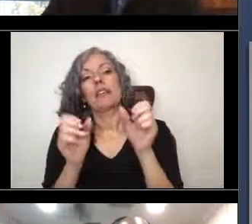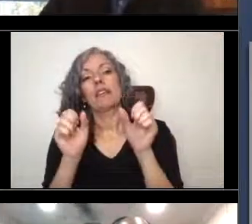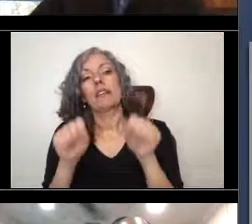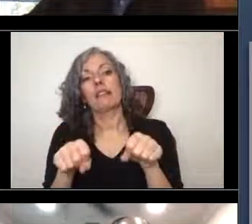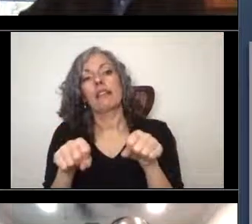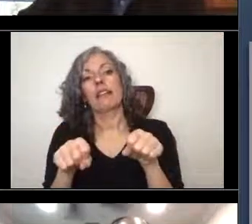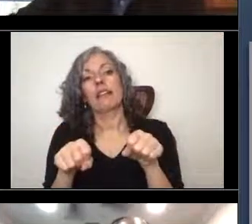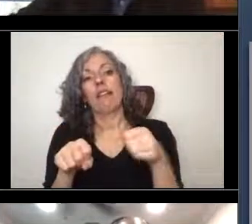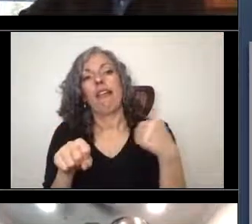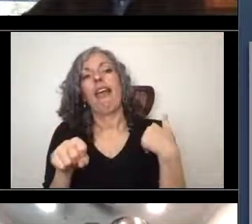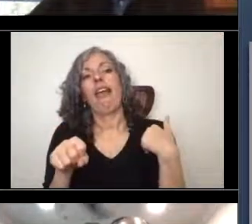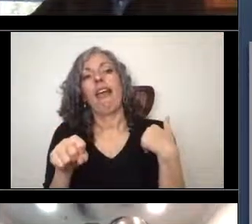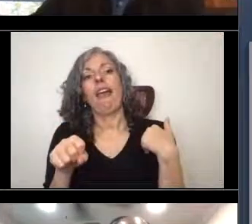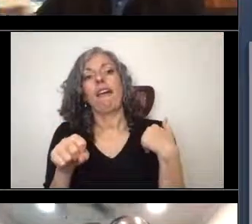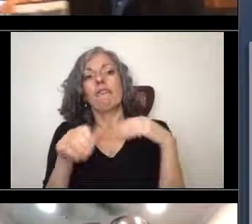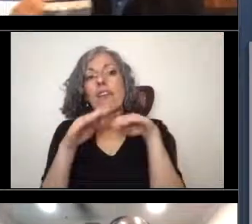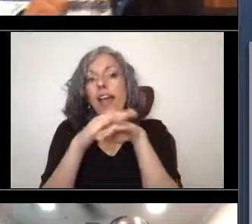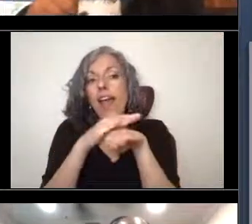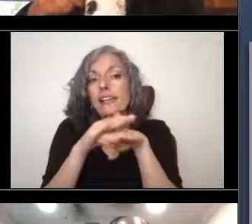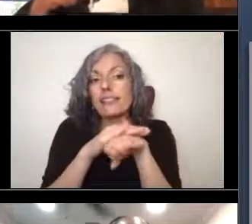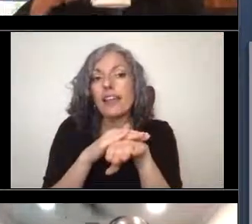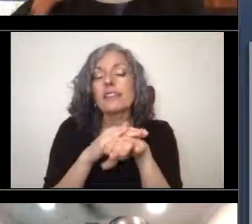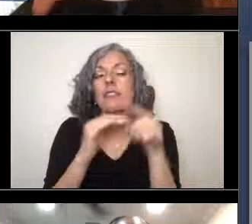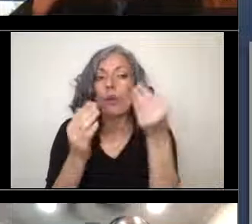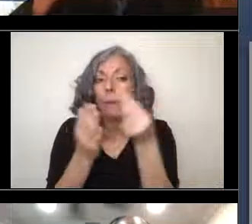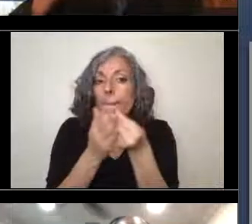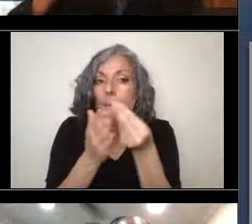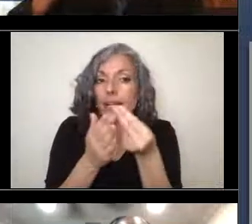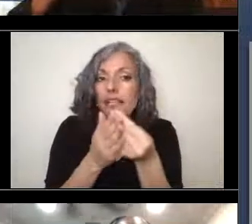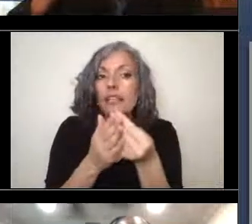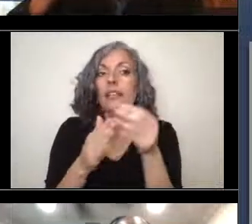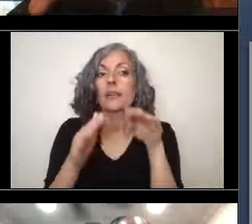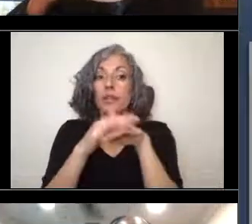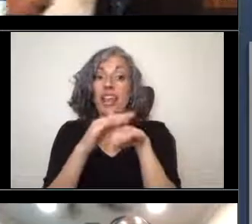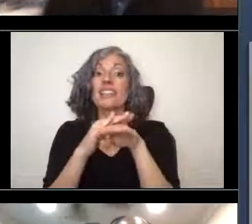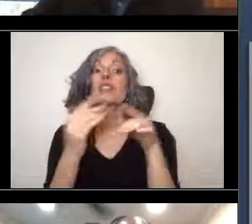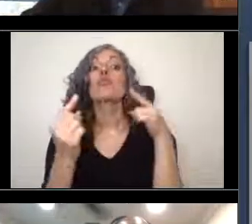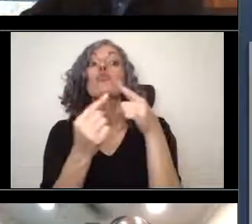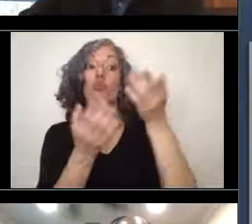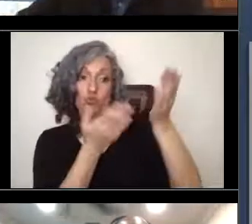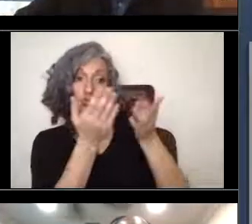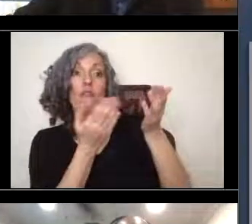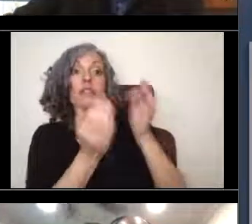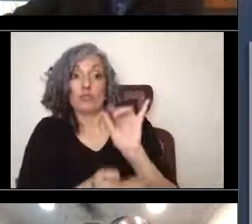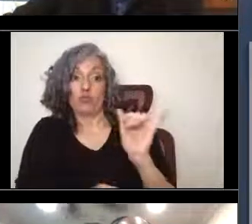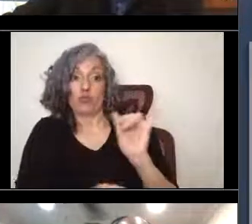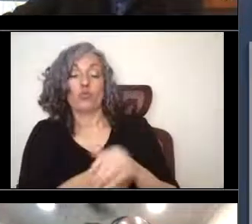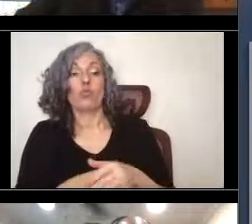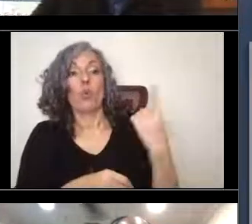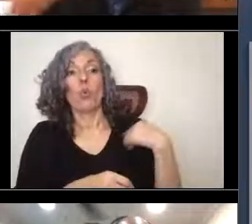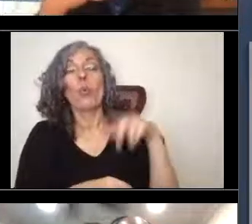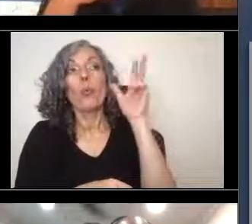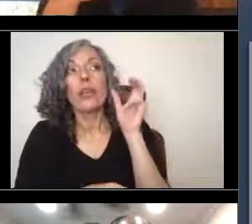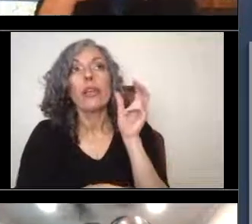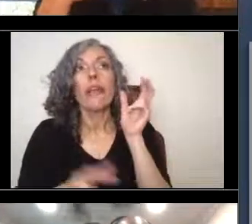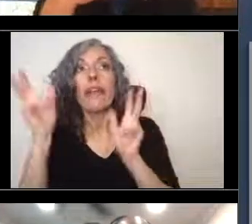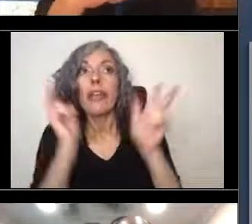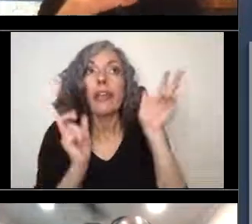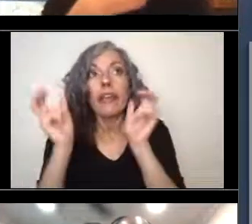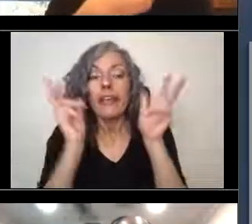equitable access, but also equitable access to the services. We're hearing more and more that there